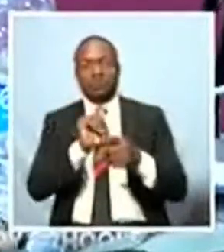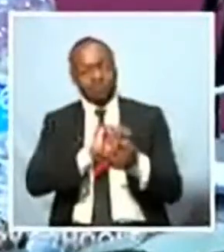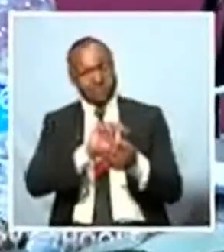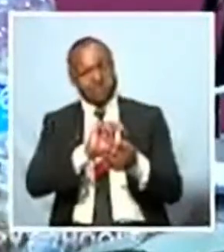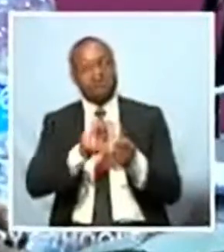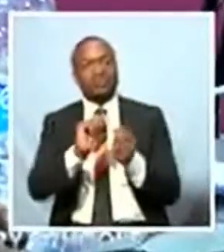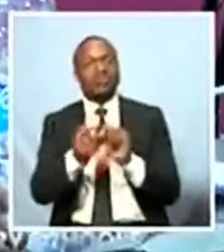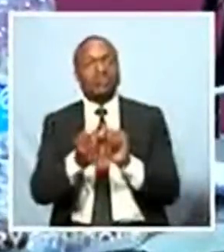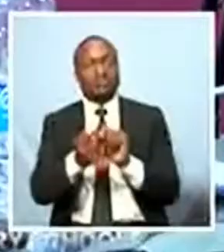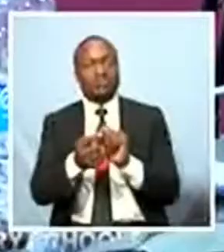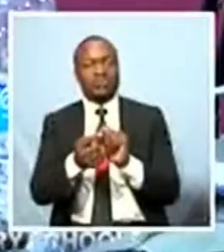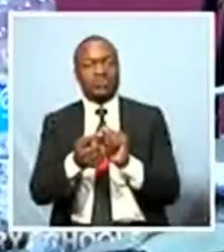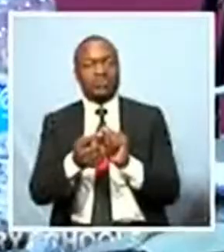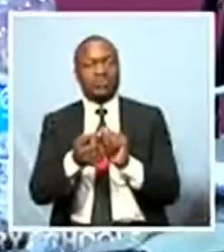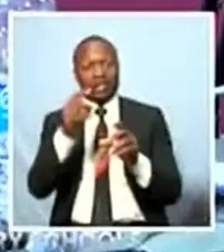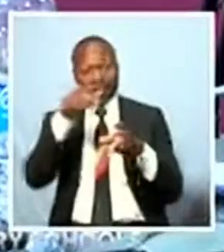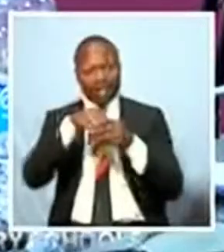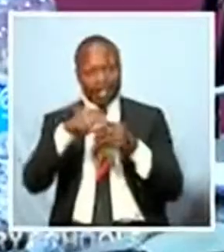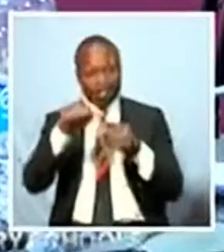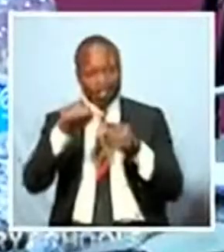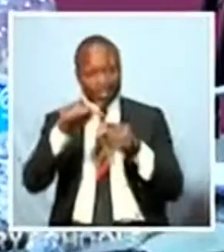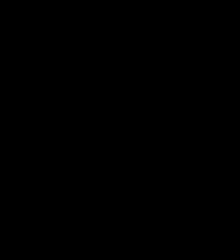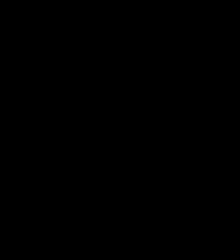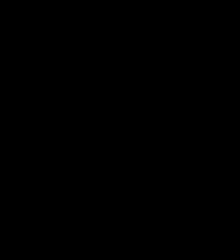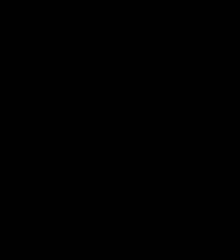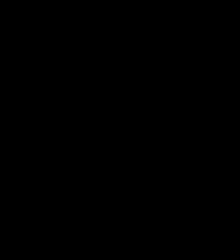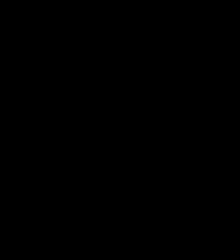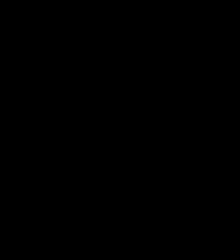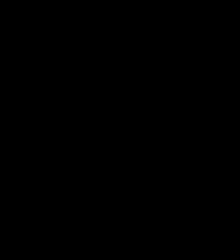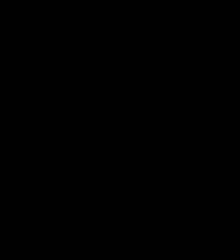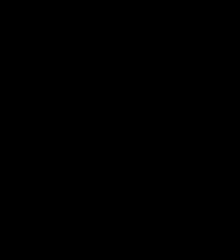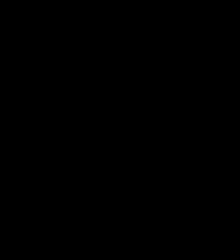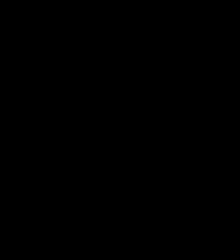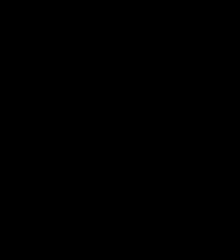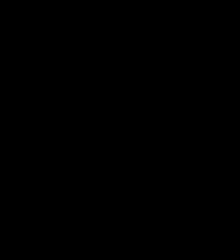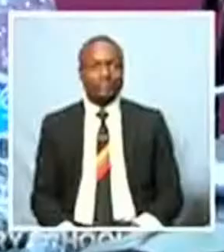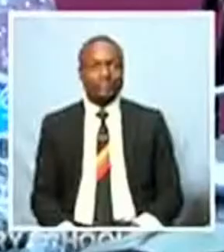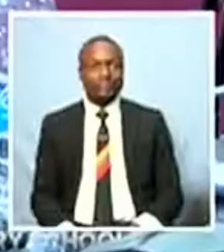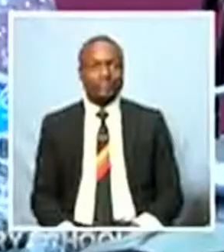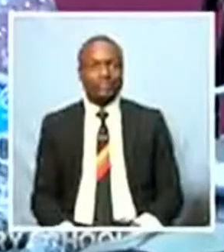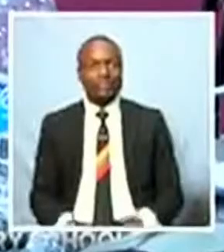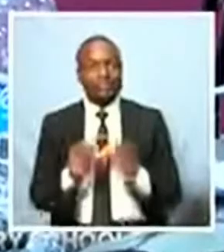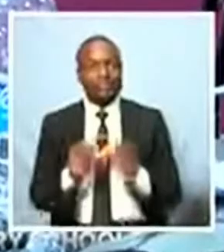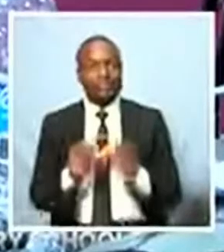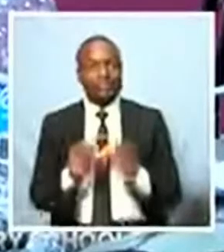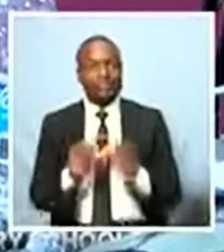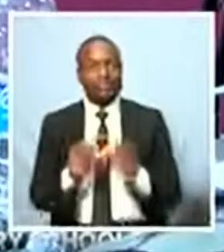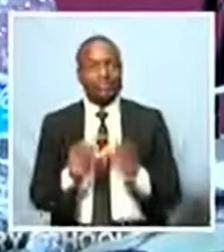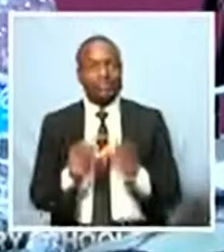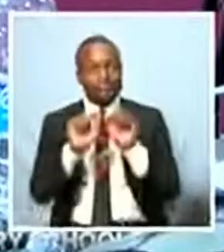into practice, because what is more inevitable that in as much as we can be able to put,